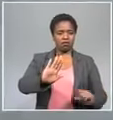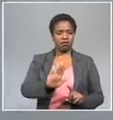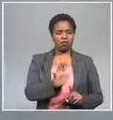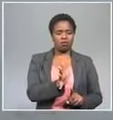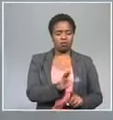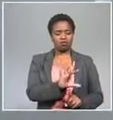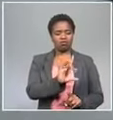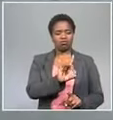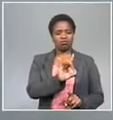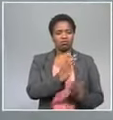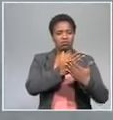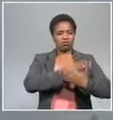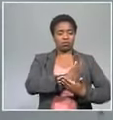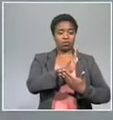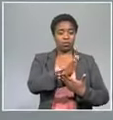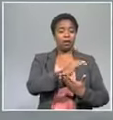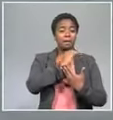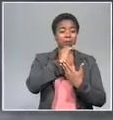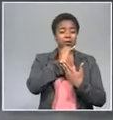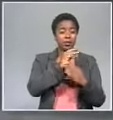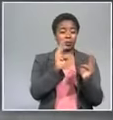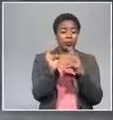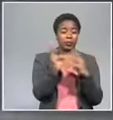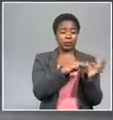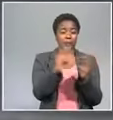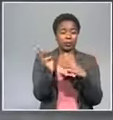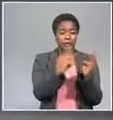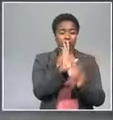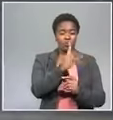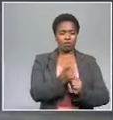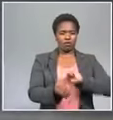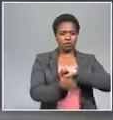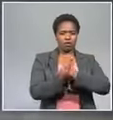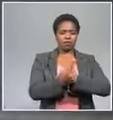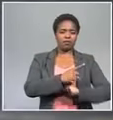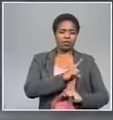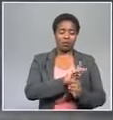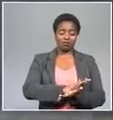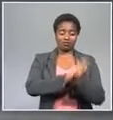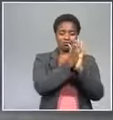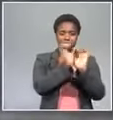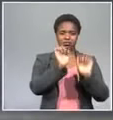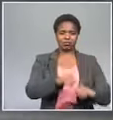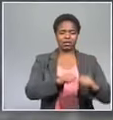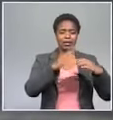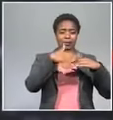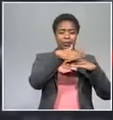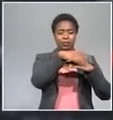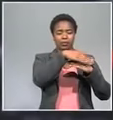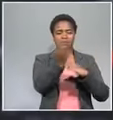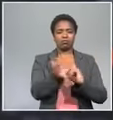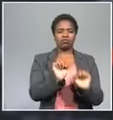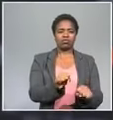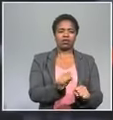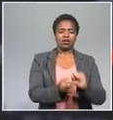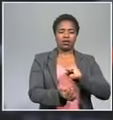on Tuesday night, and that brings with it very windy conditions with damaging winds possible as well. And we'll see those gale